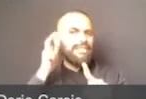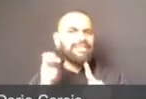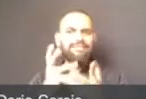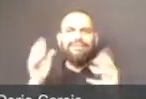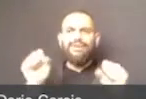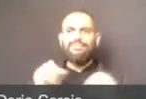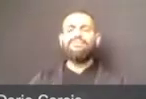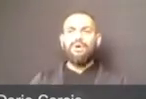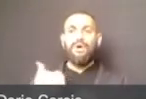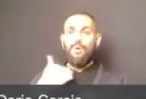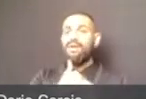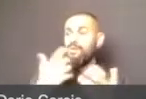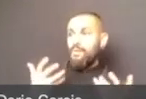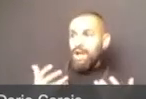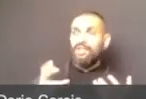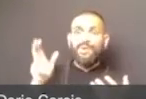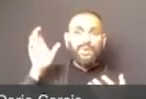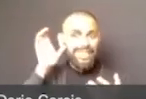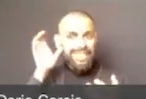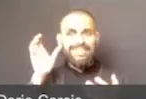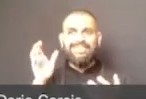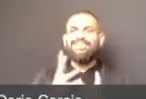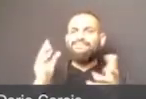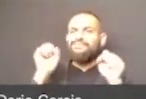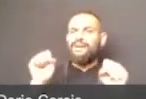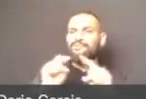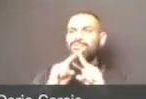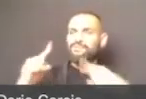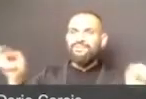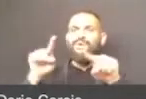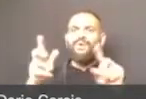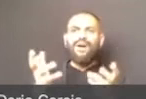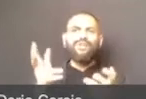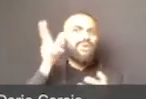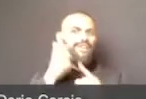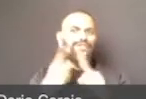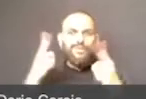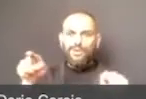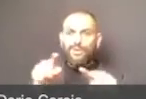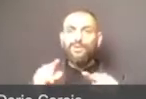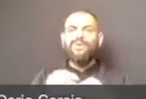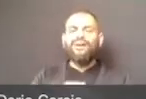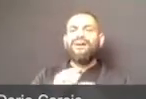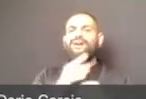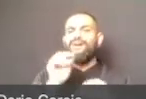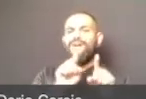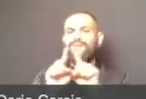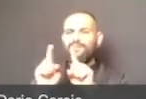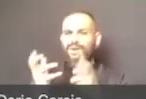We want to listen as much as possible. We want to hear from you, and we want to partner with